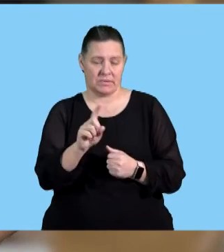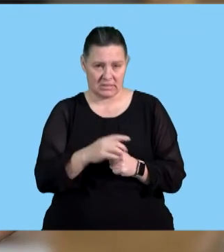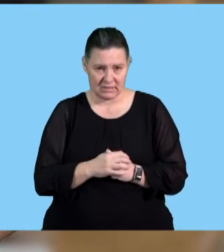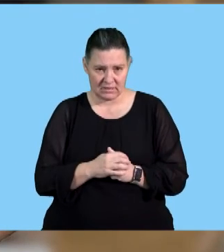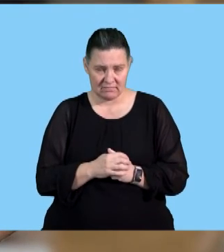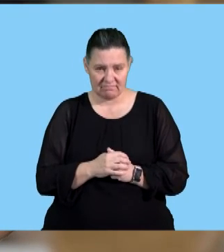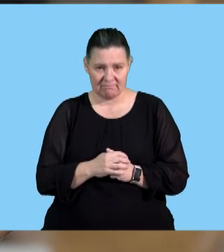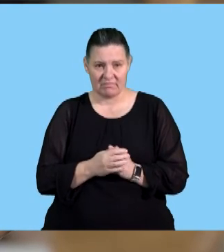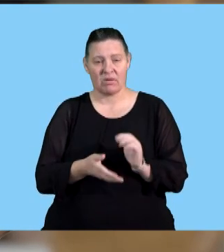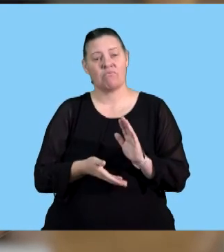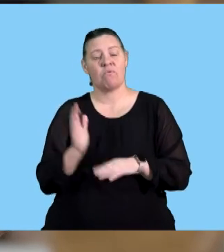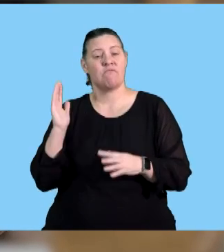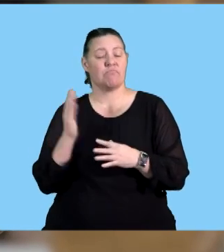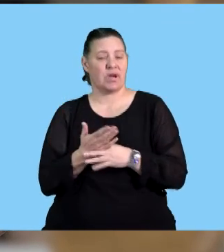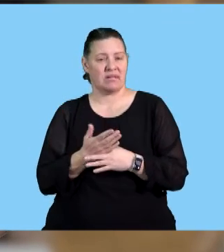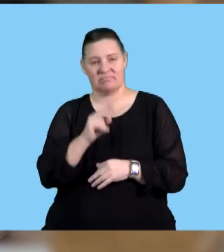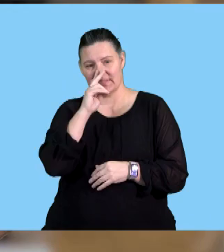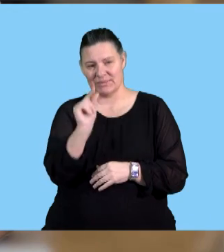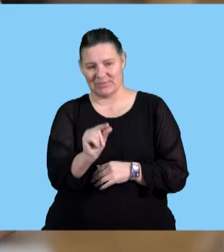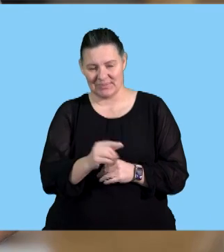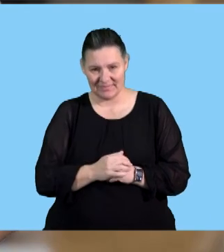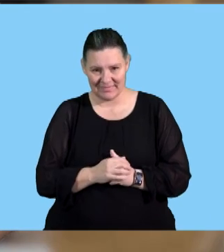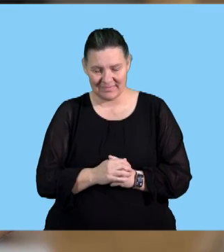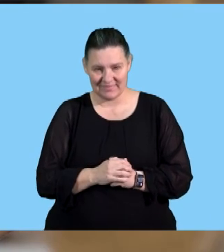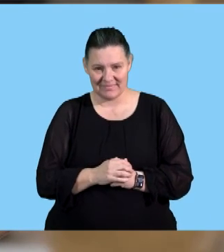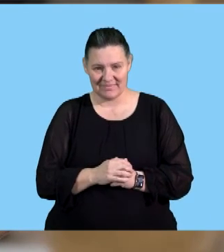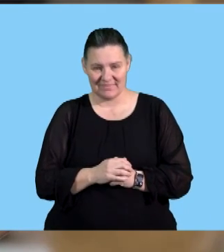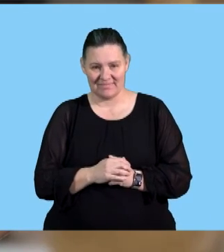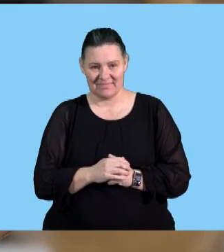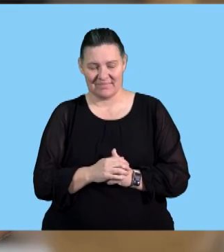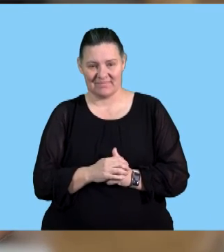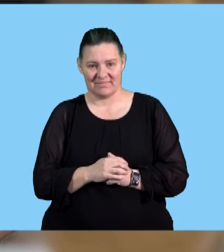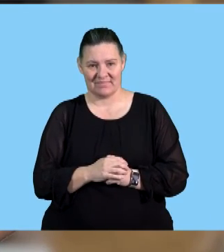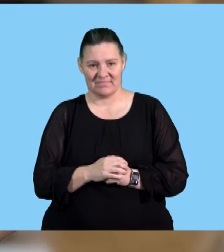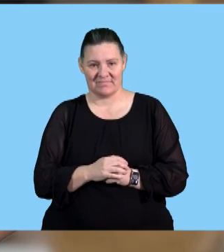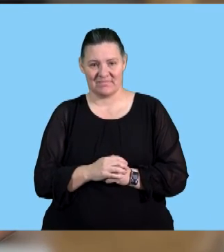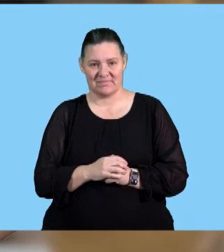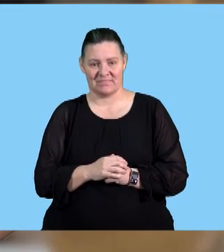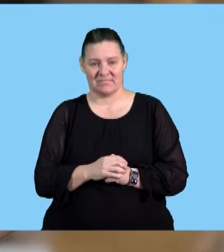whatever she's busy with. Let's quickly go for a break. See you soon.